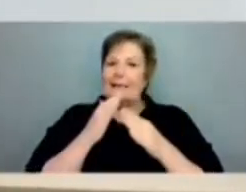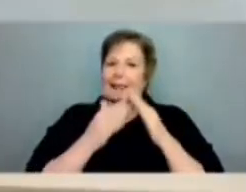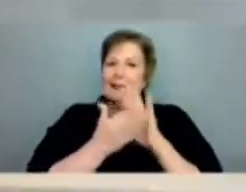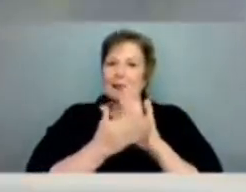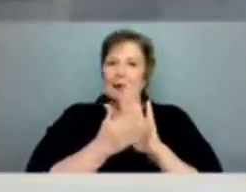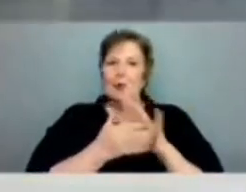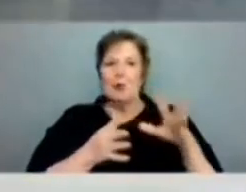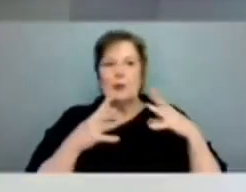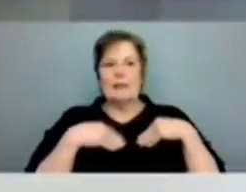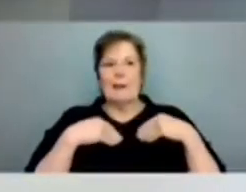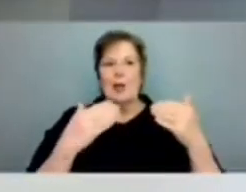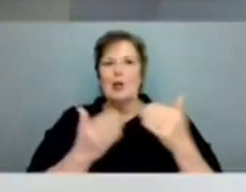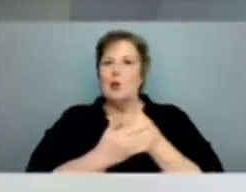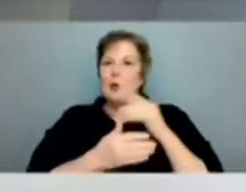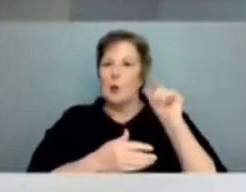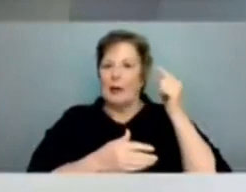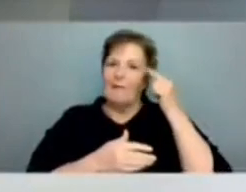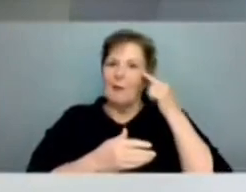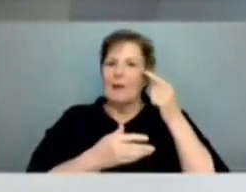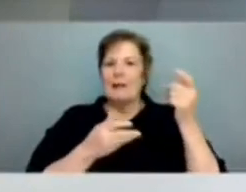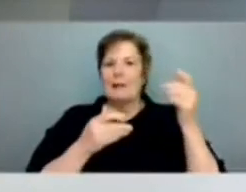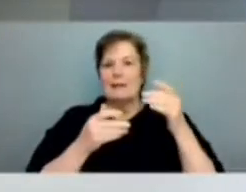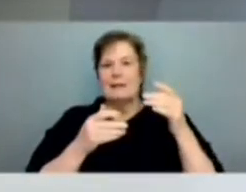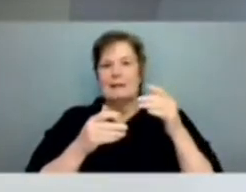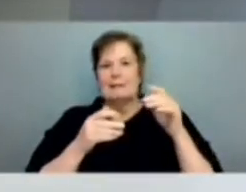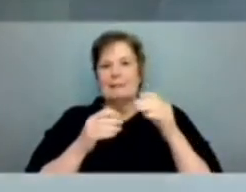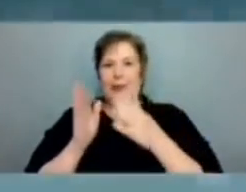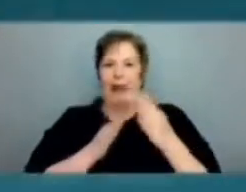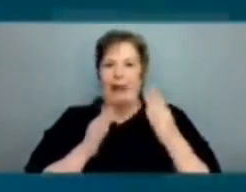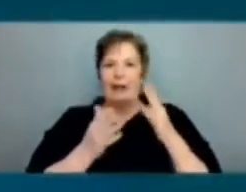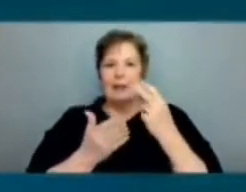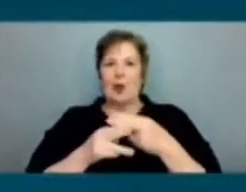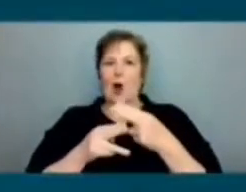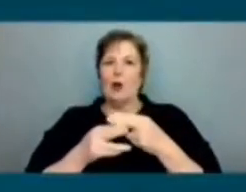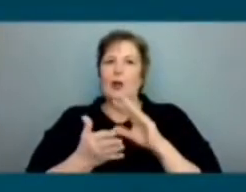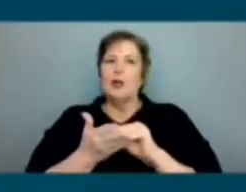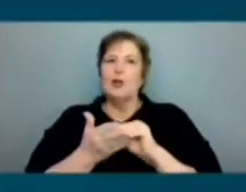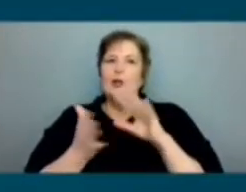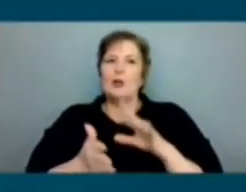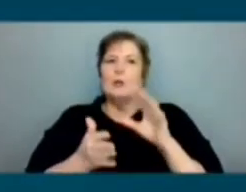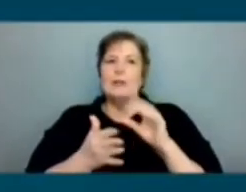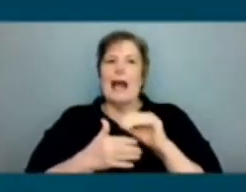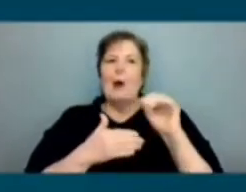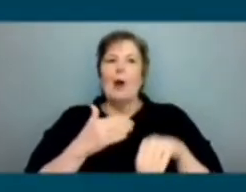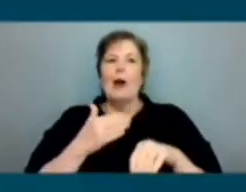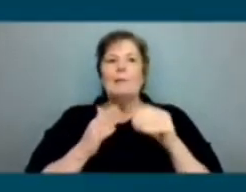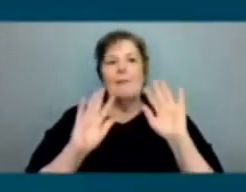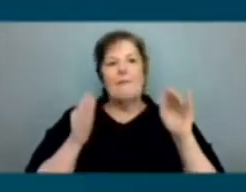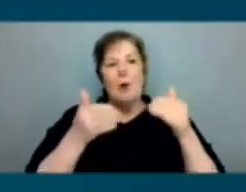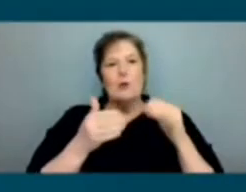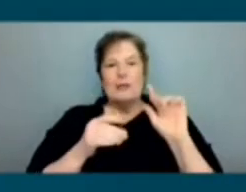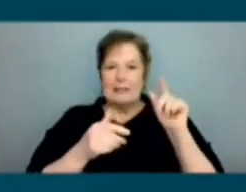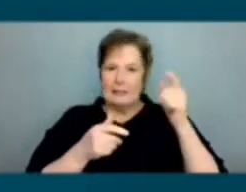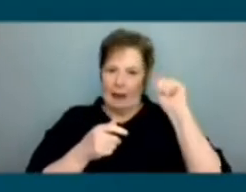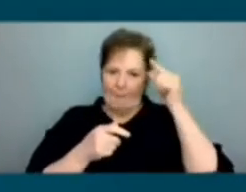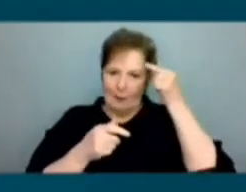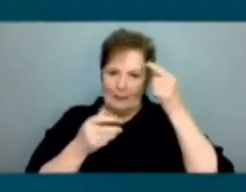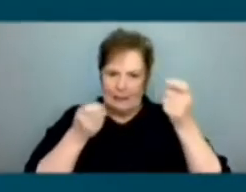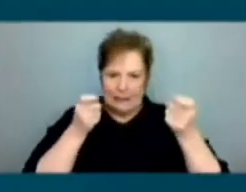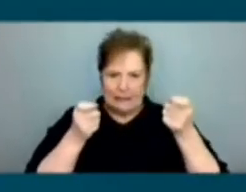governance framework. It is called Student Outcomes Focused Governance. And I am